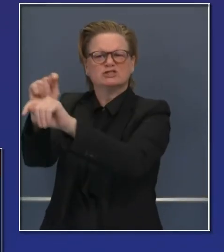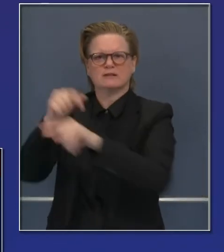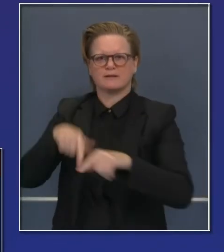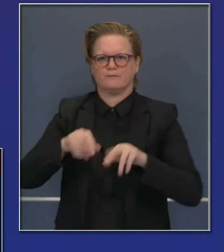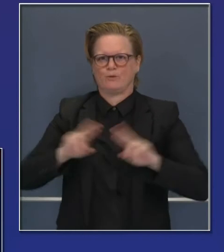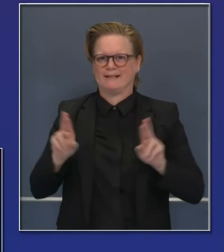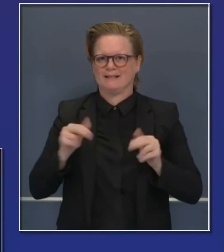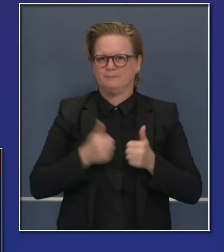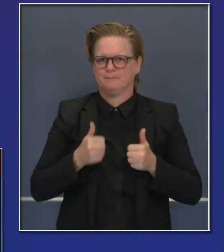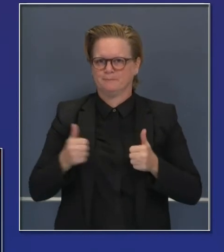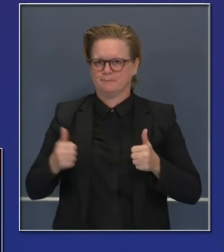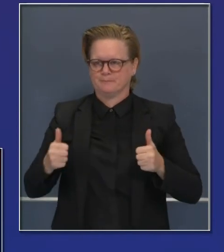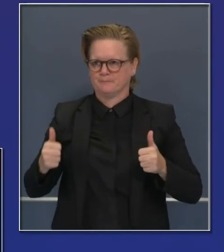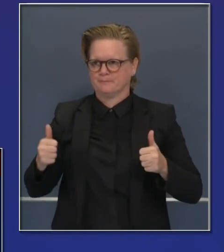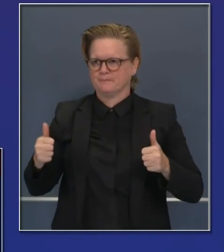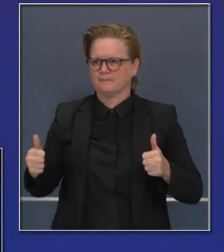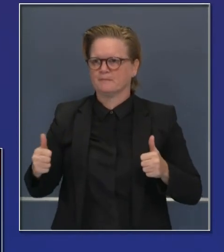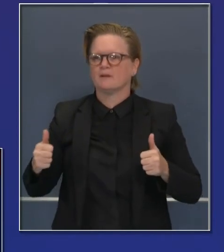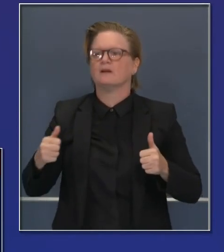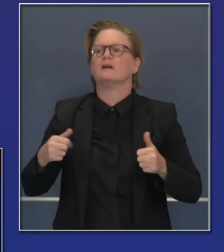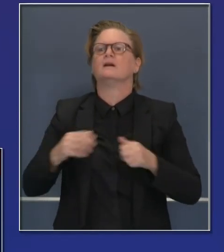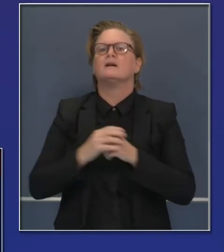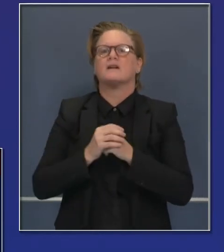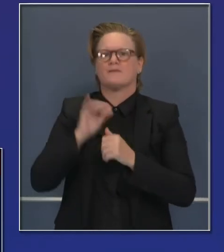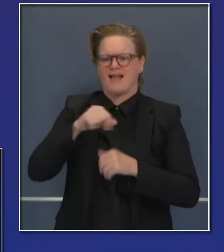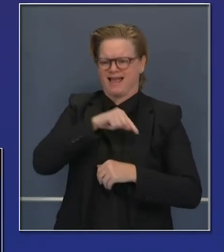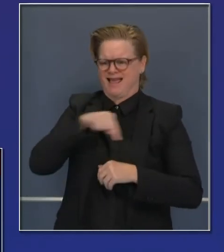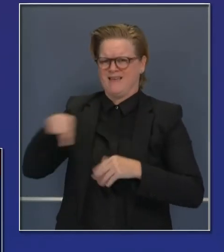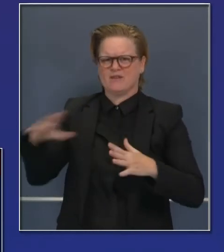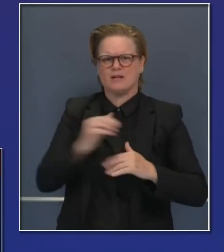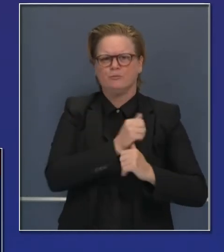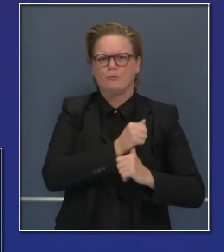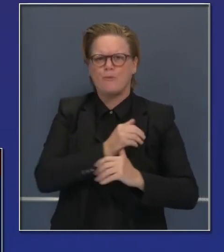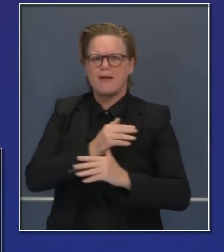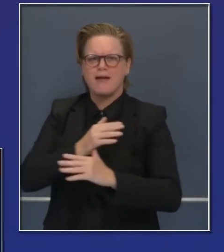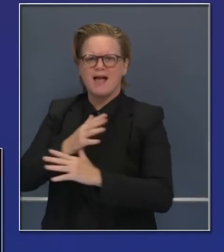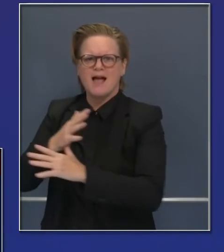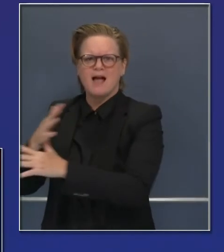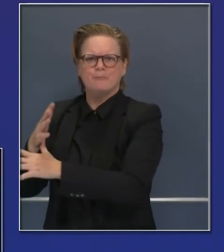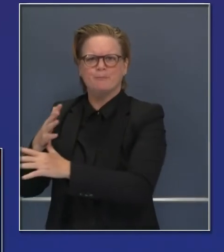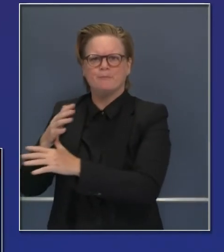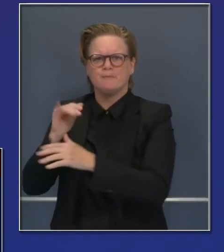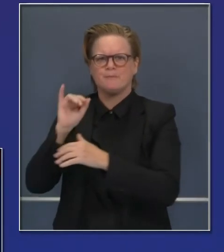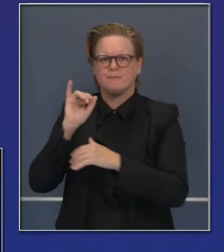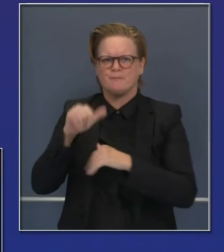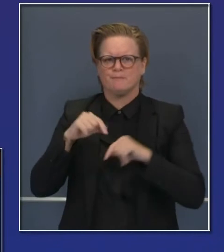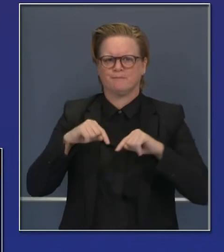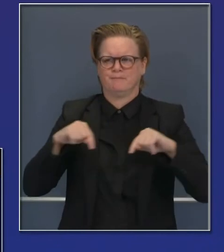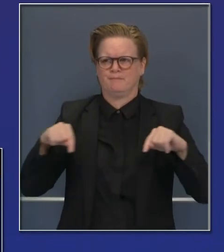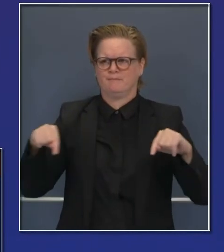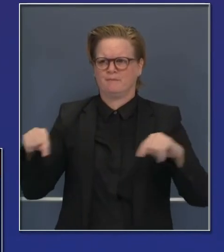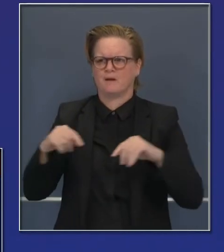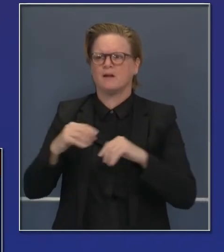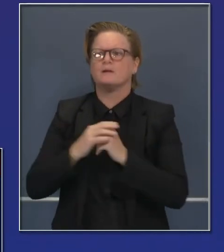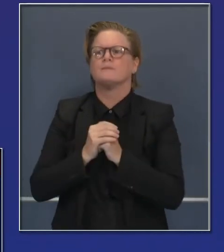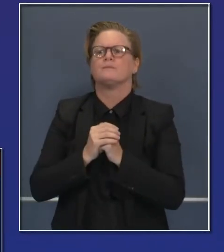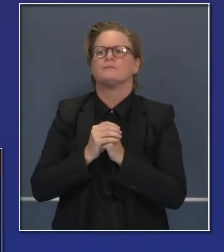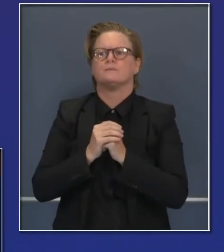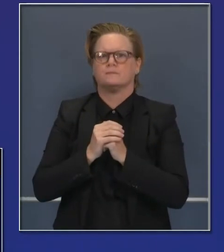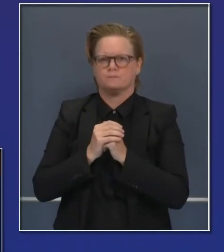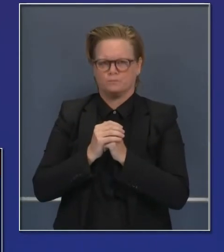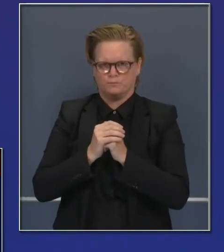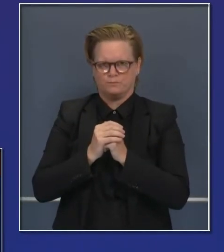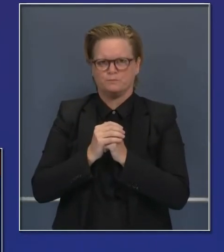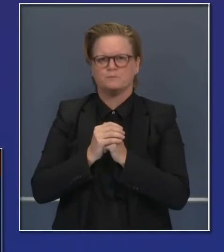to receive patients. So this is a supplement to that traditional, the second slide here, the 9 facilities in warm